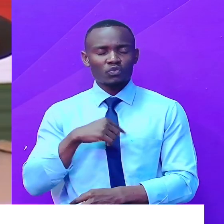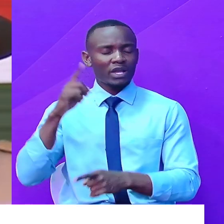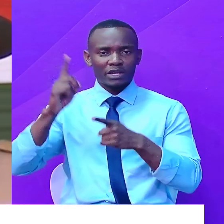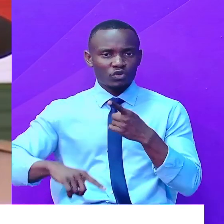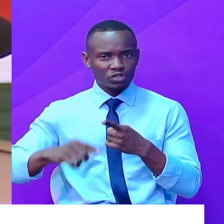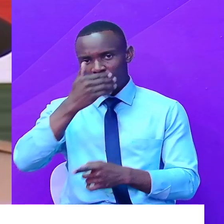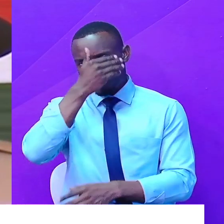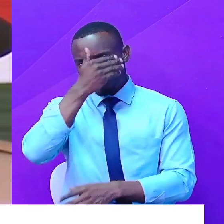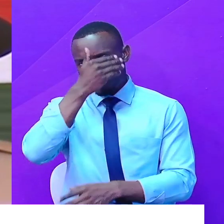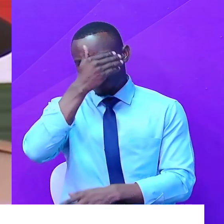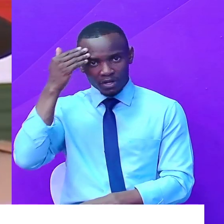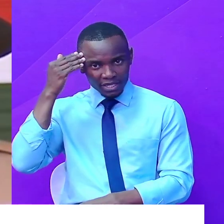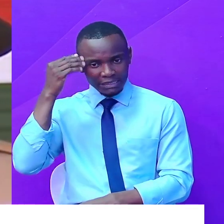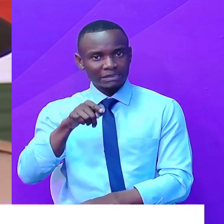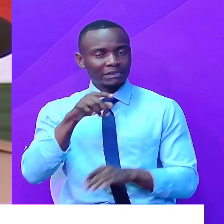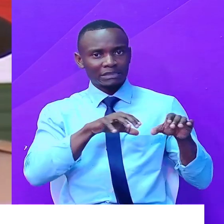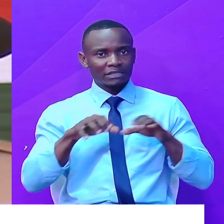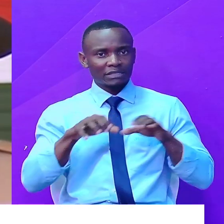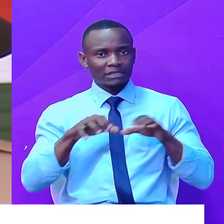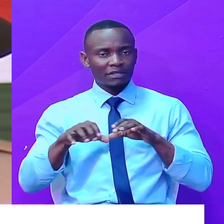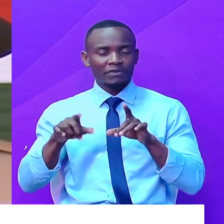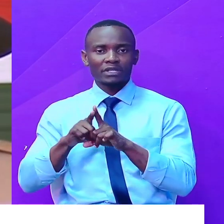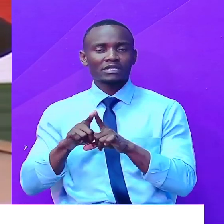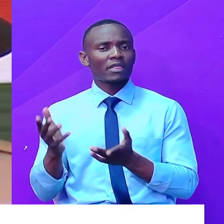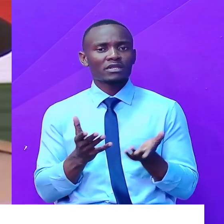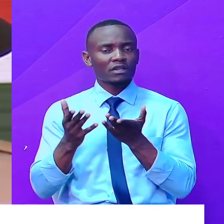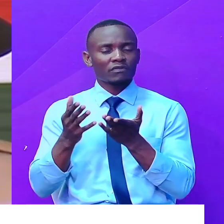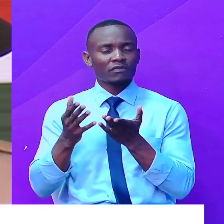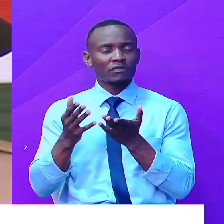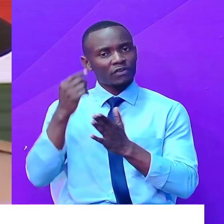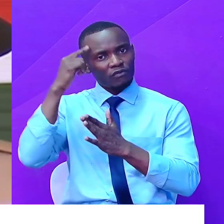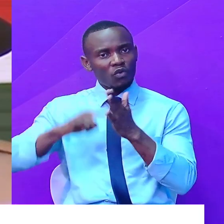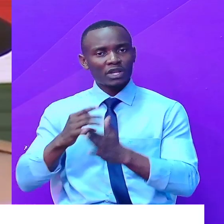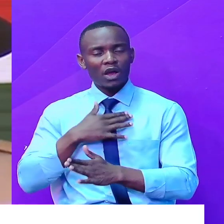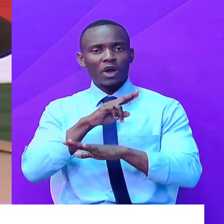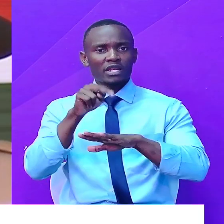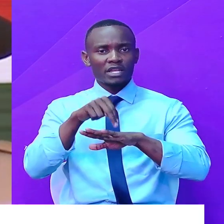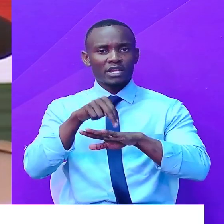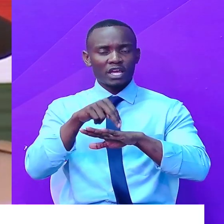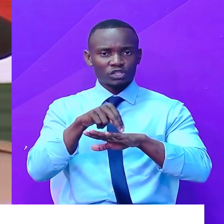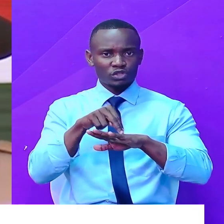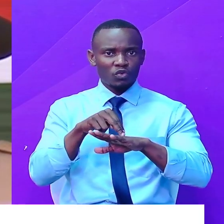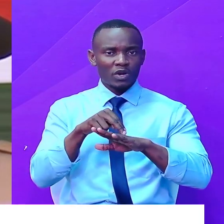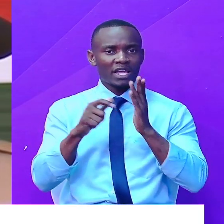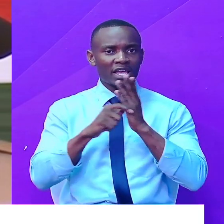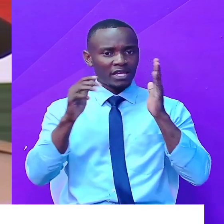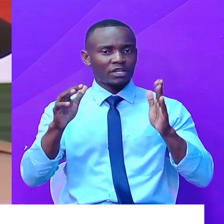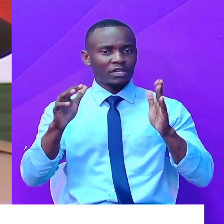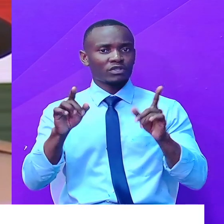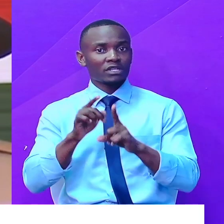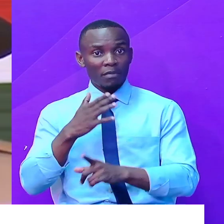the sacrifice of our national liberation heroes and founding fathers of our